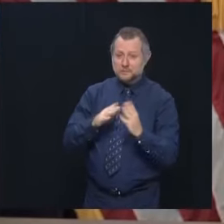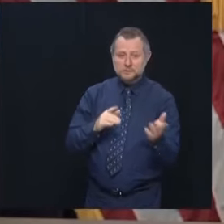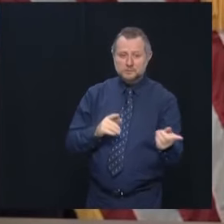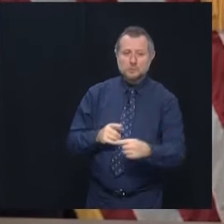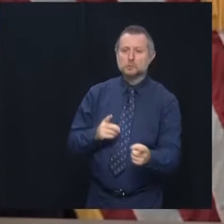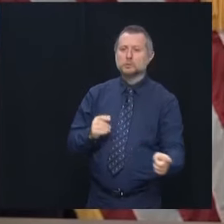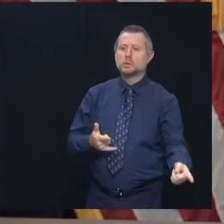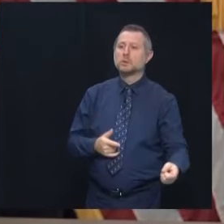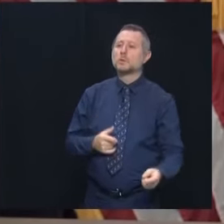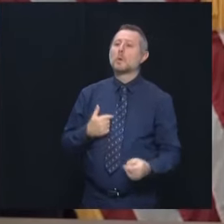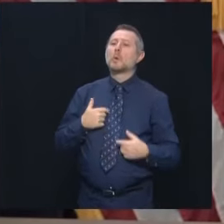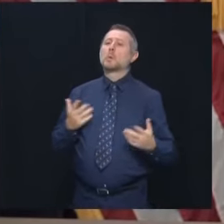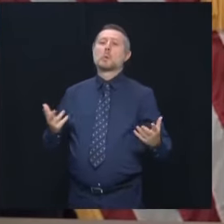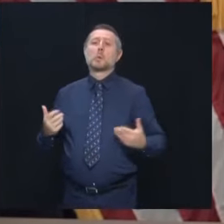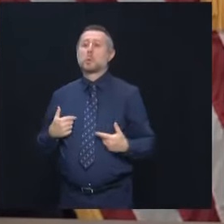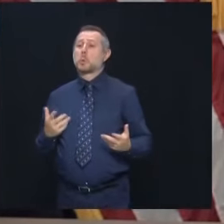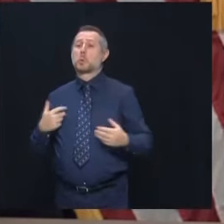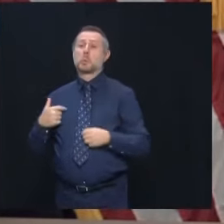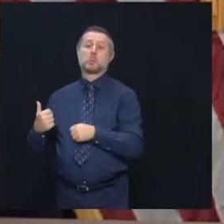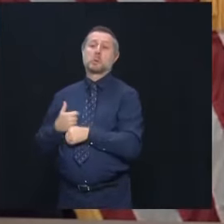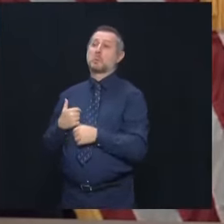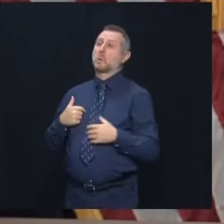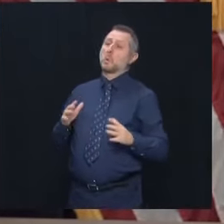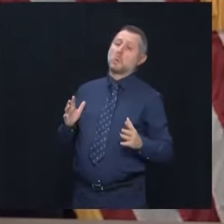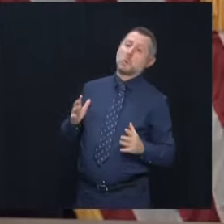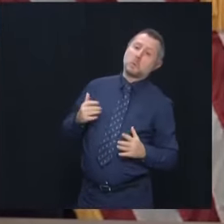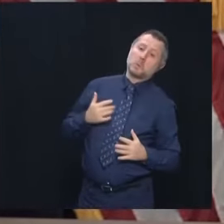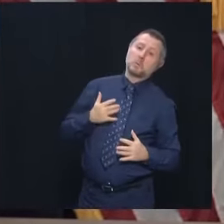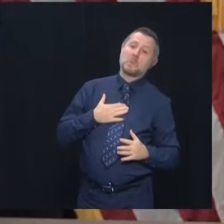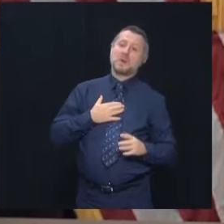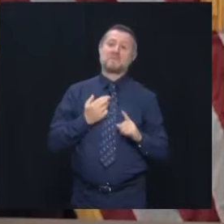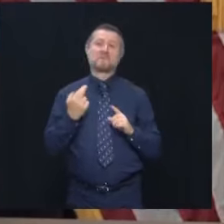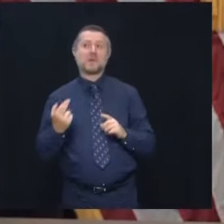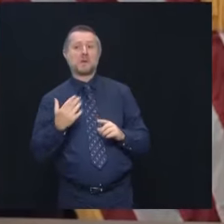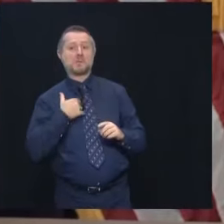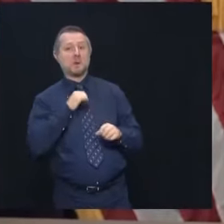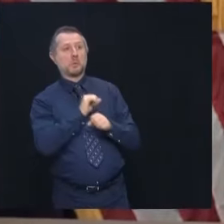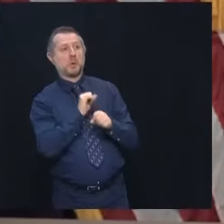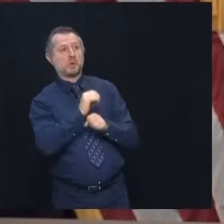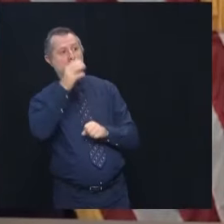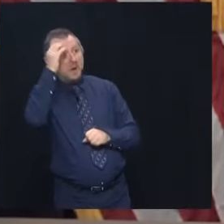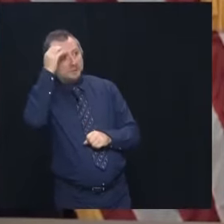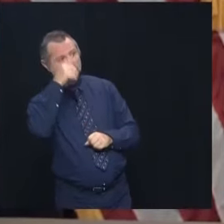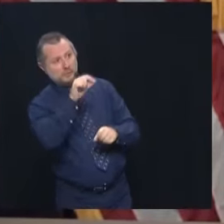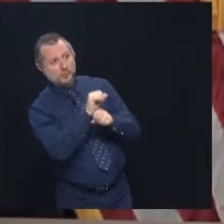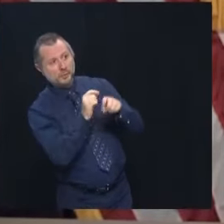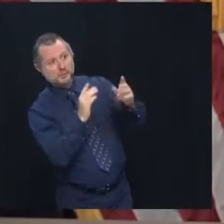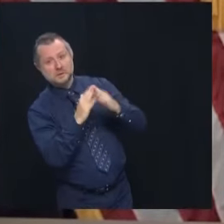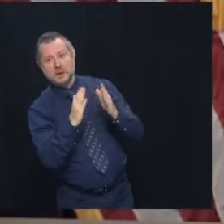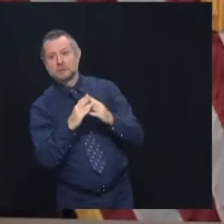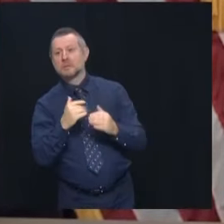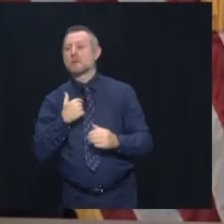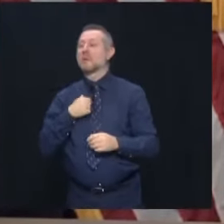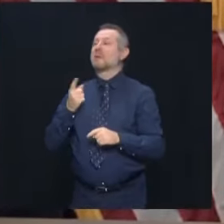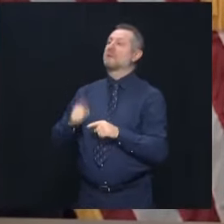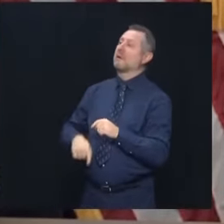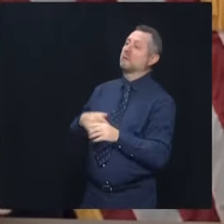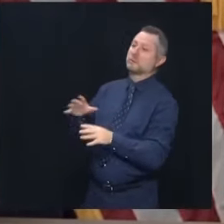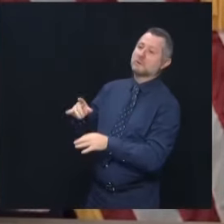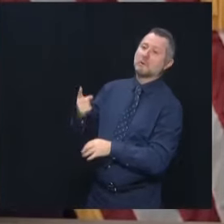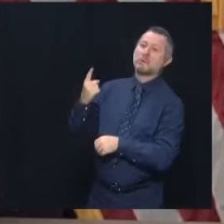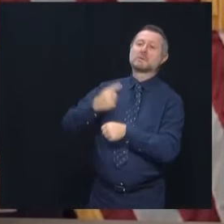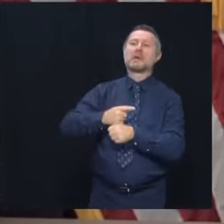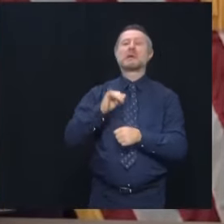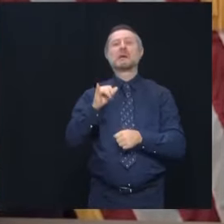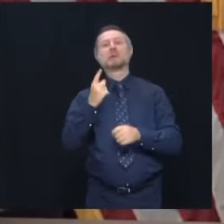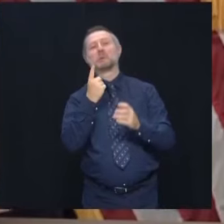politically, it was very difficult for them. Oh, my friend's cousin owns that bar. This person I know owns that restaurant. It was just this one time. And so the